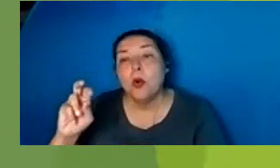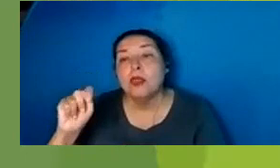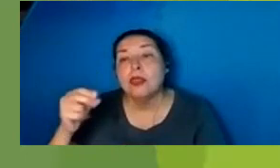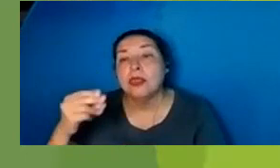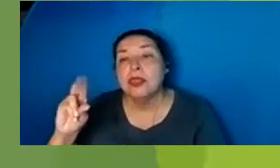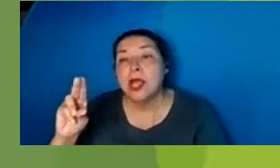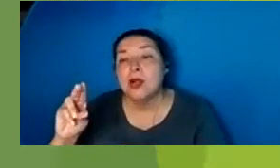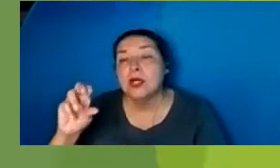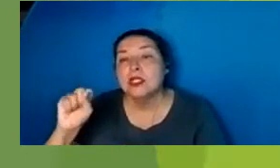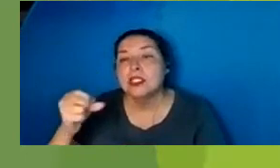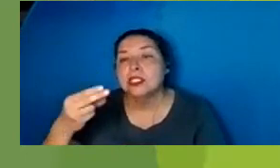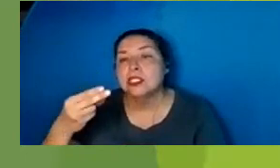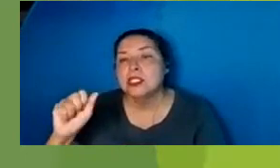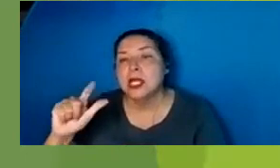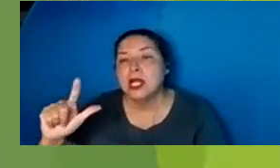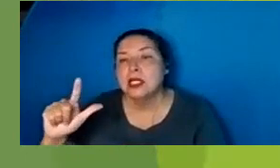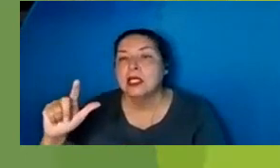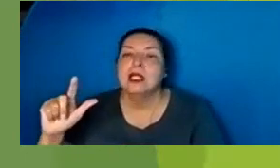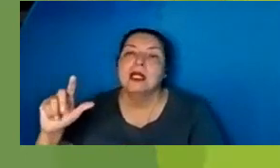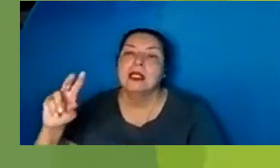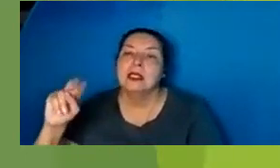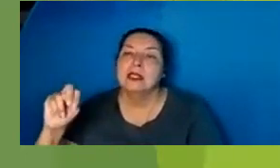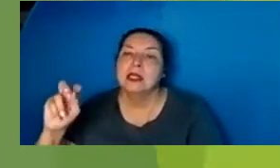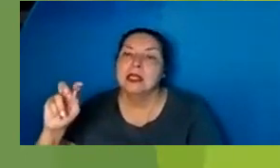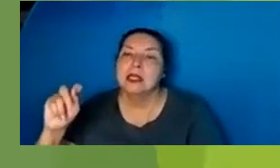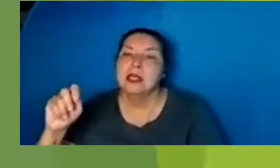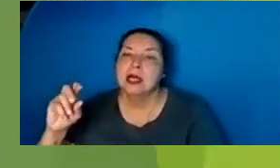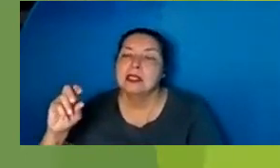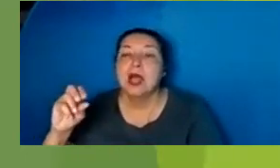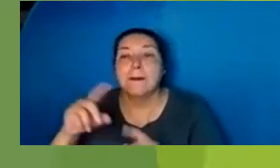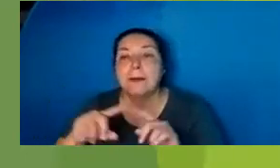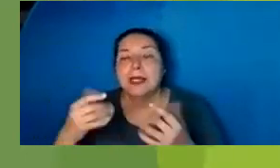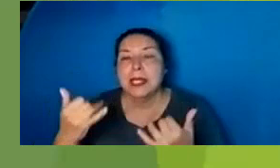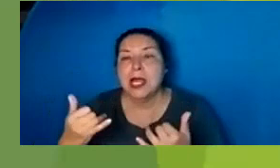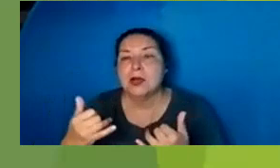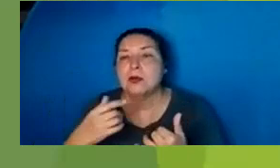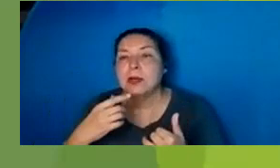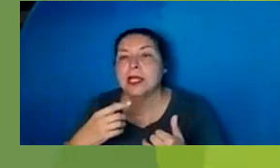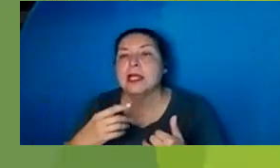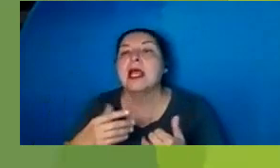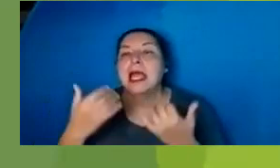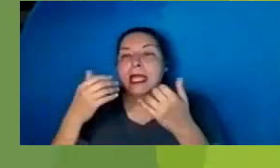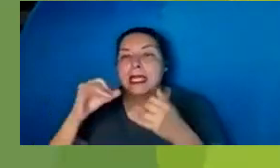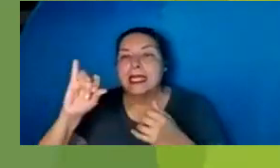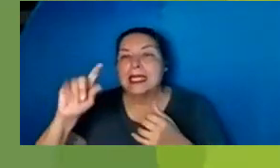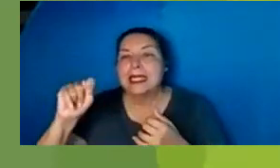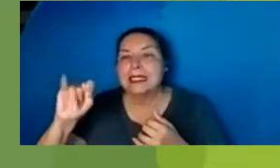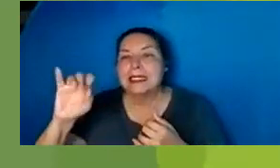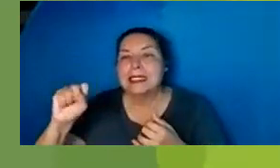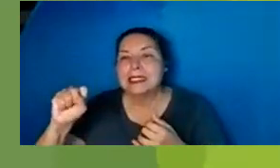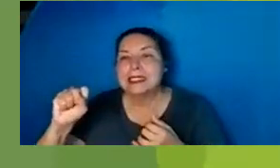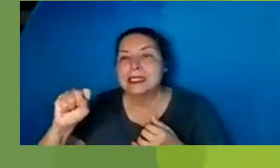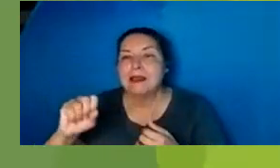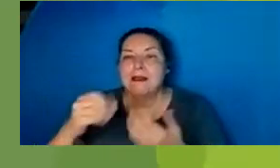I shall and it is finished. In our response to what must I do to be